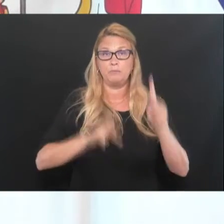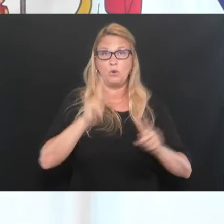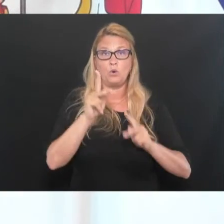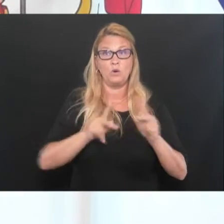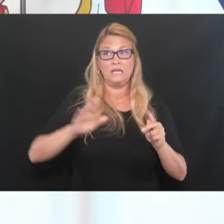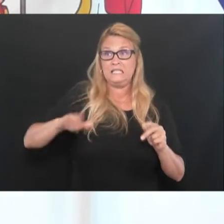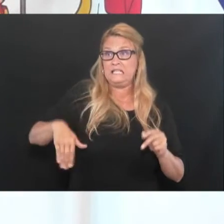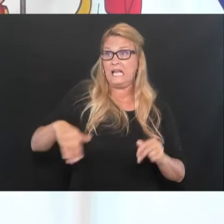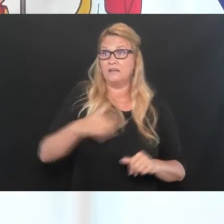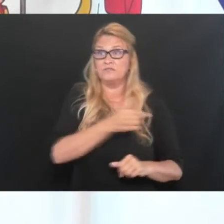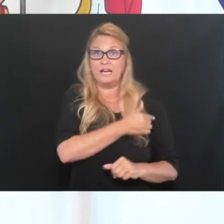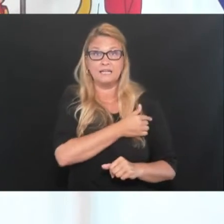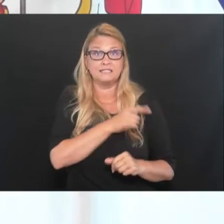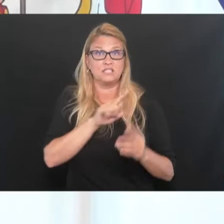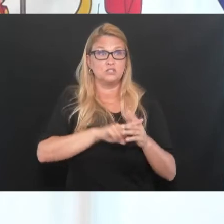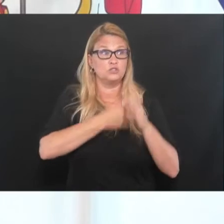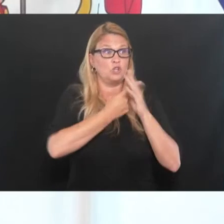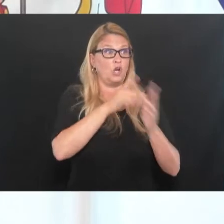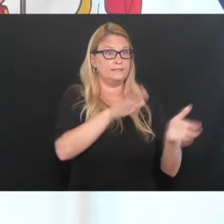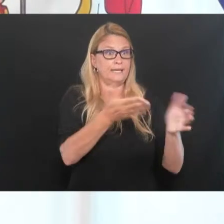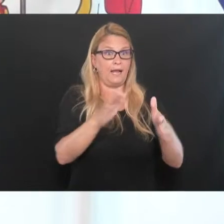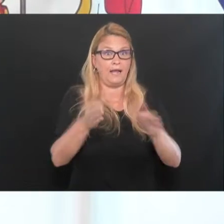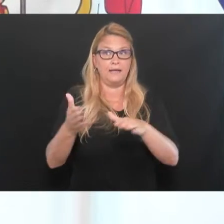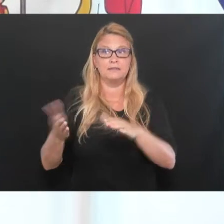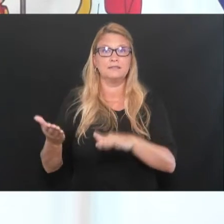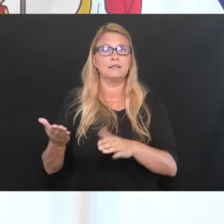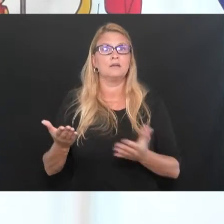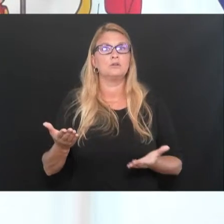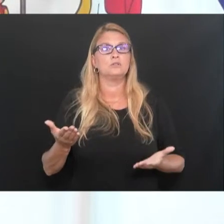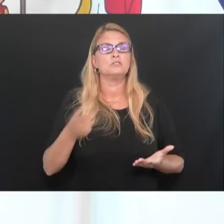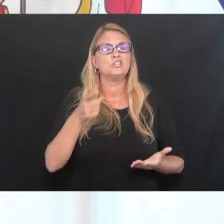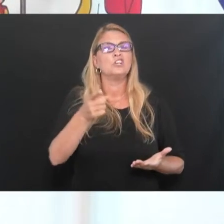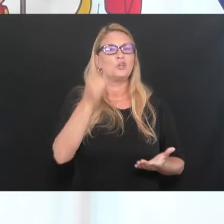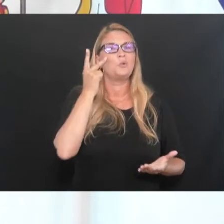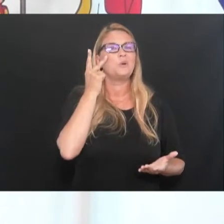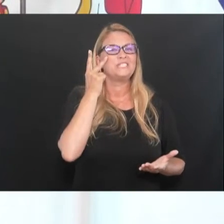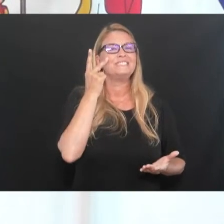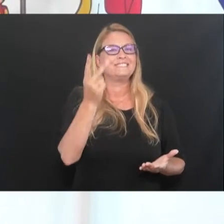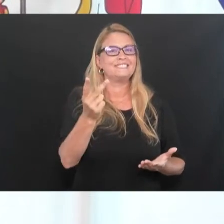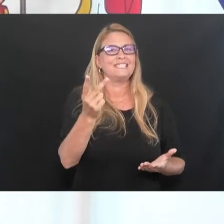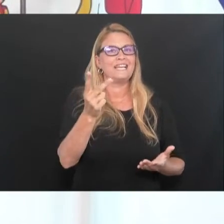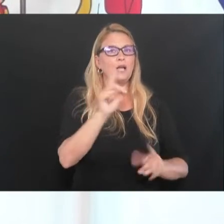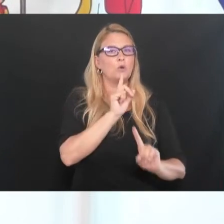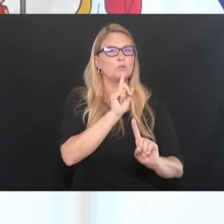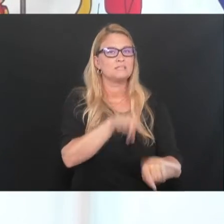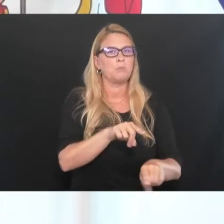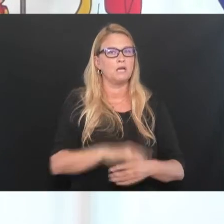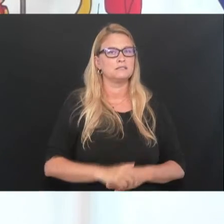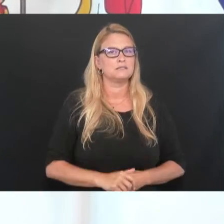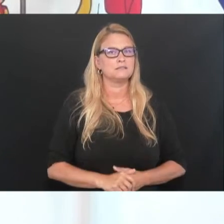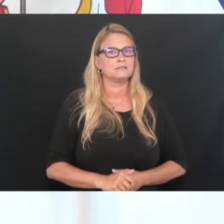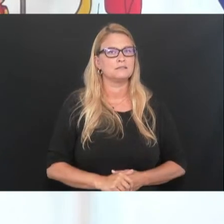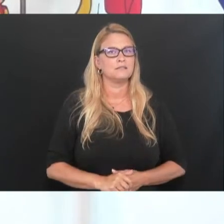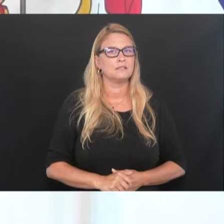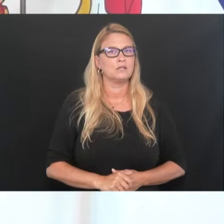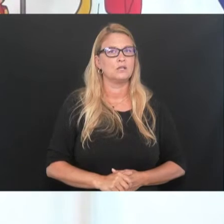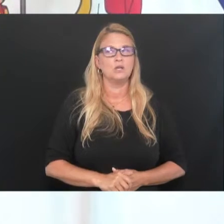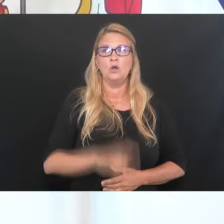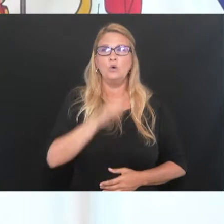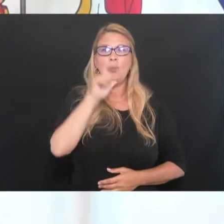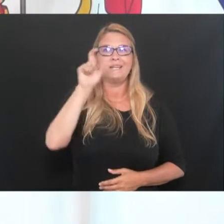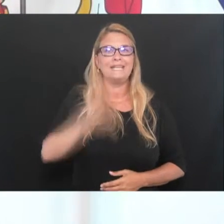their vaccines started dying, a bunch of them, you'd see a real response. We wouldn't need to be giving